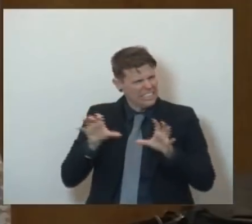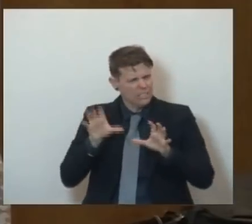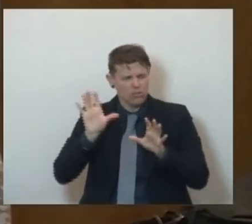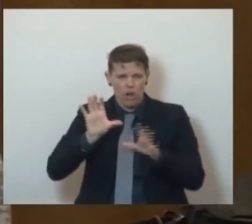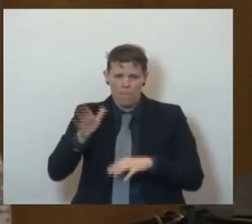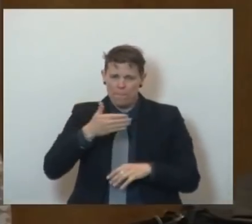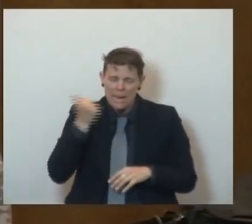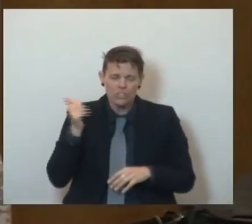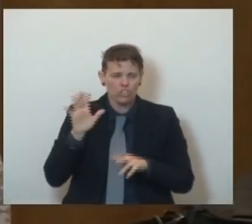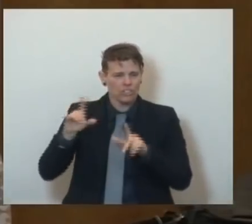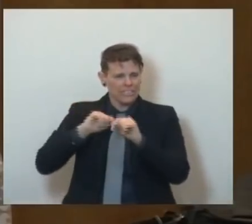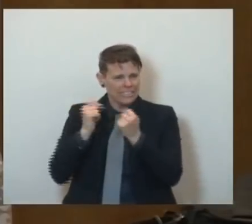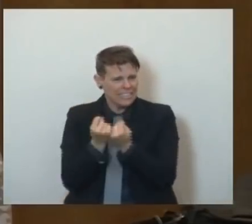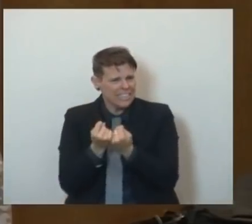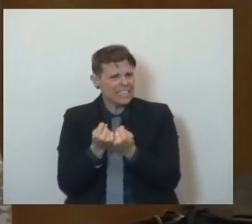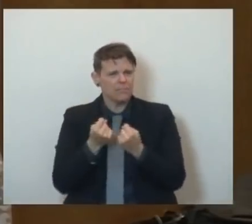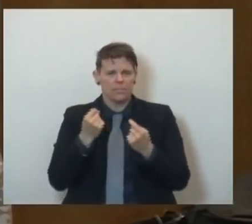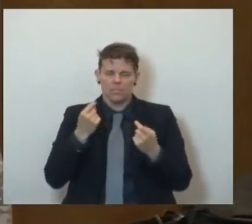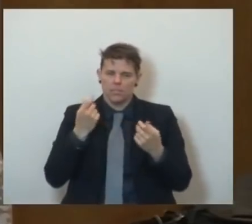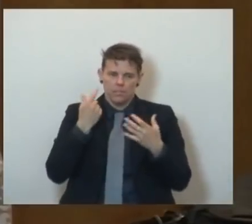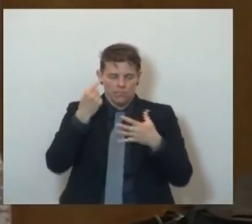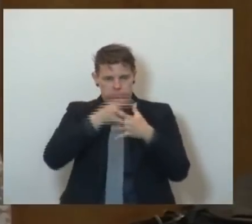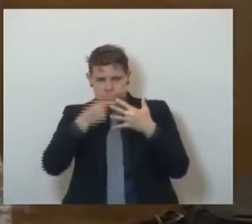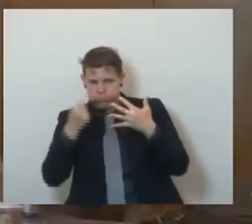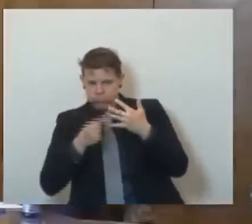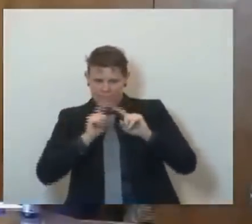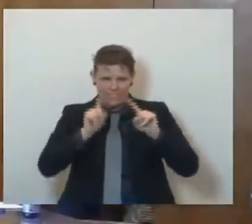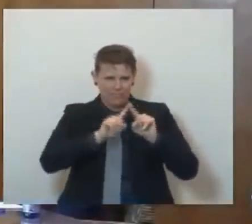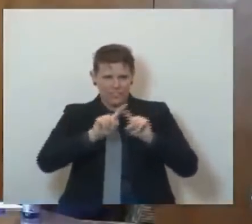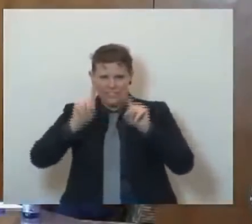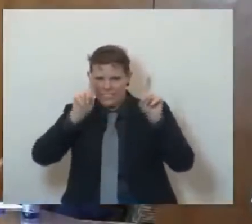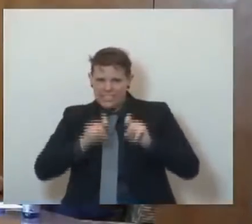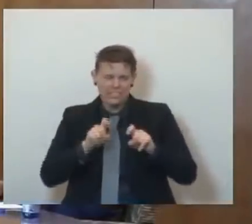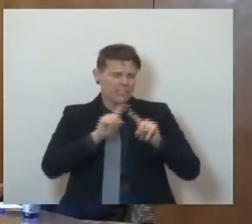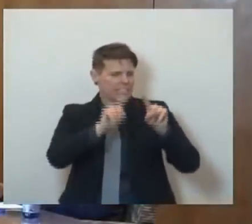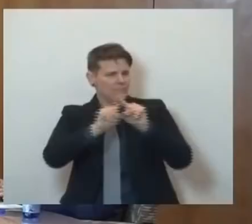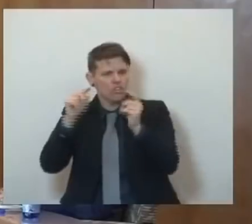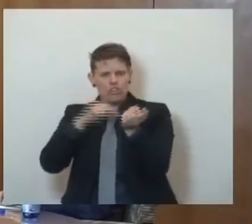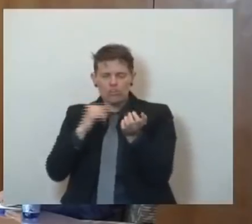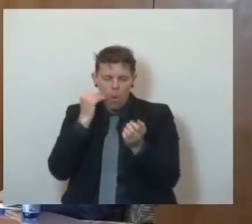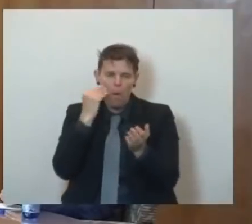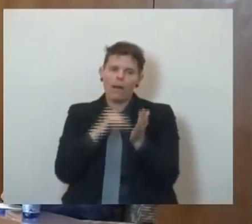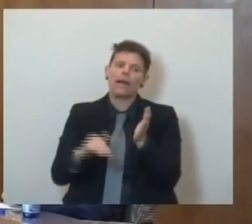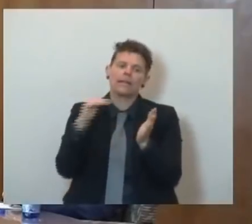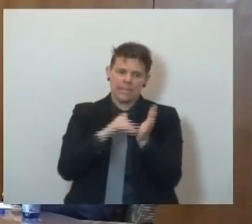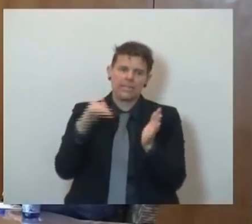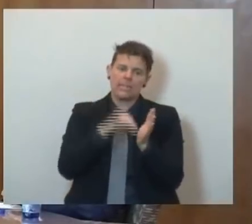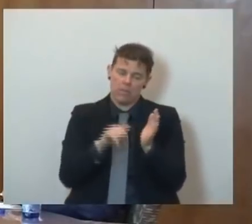homes being completely screened and tested. Right. And I know that you didn't ask this, but